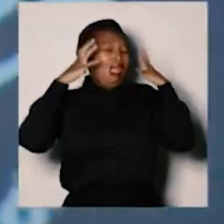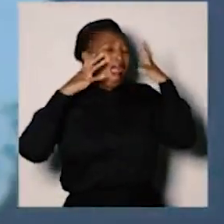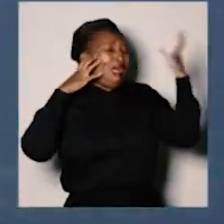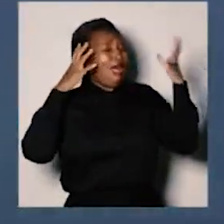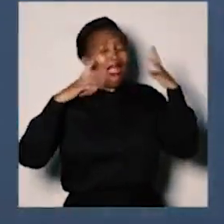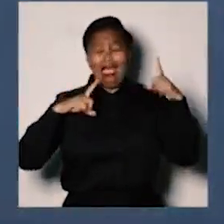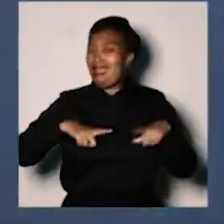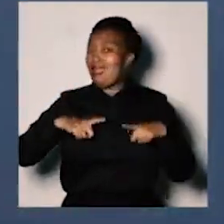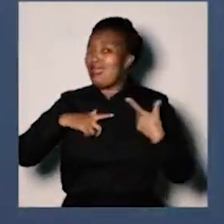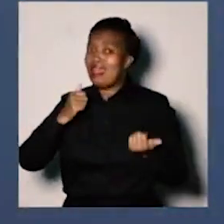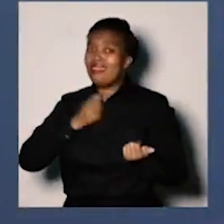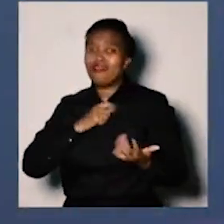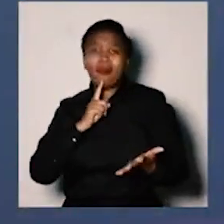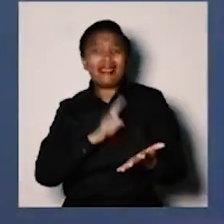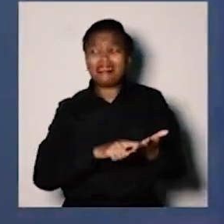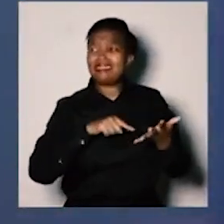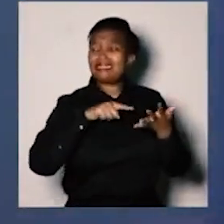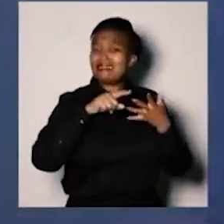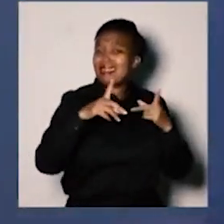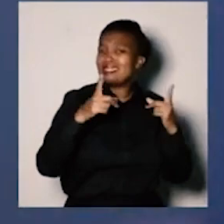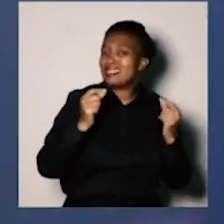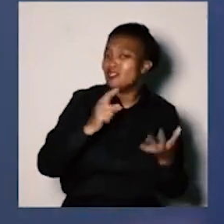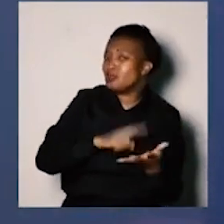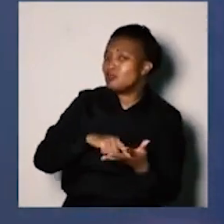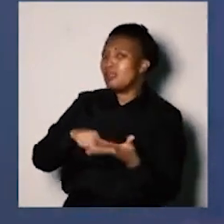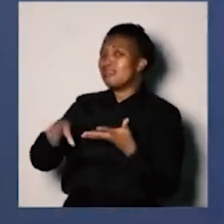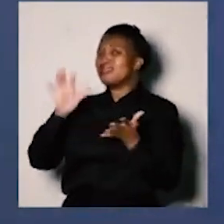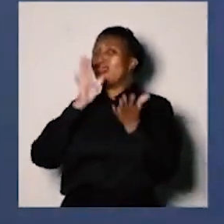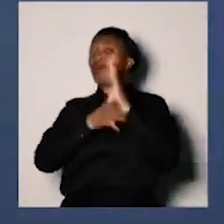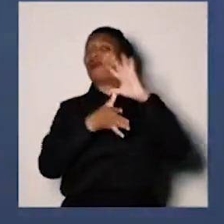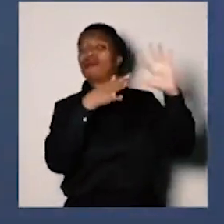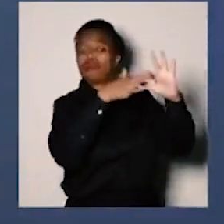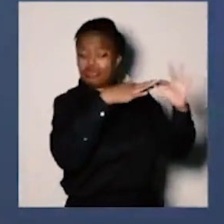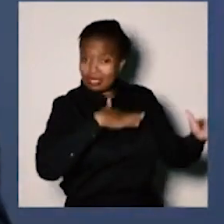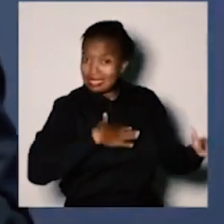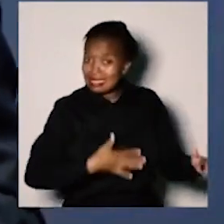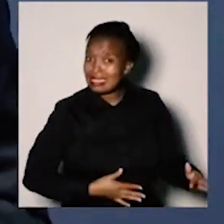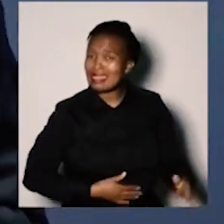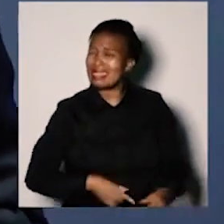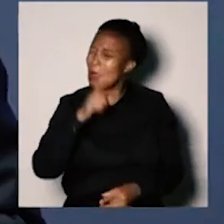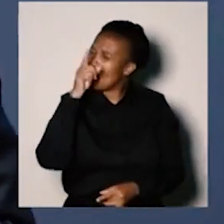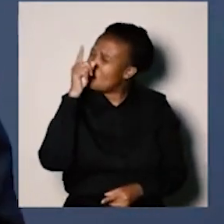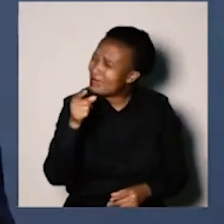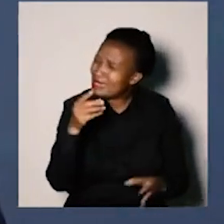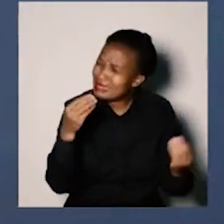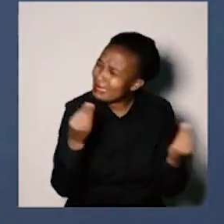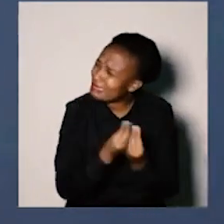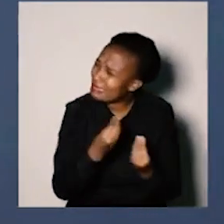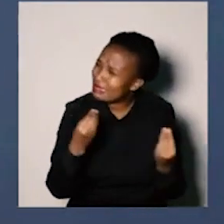right. I'm doing right. I'm going to church every Sunday. Mara, something ya short takamo.